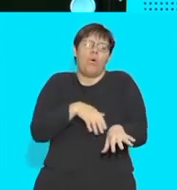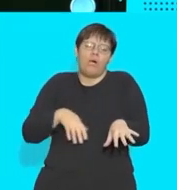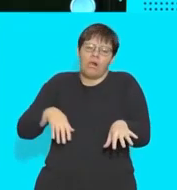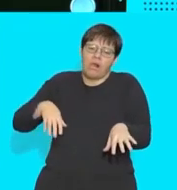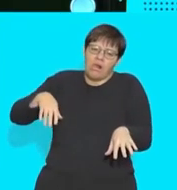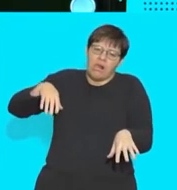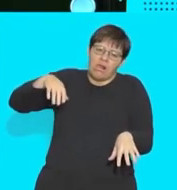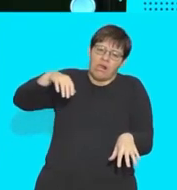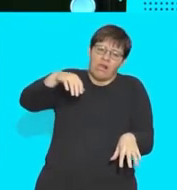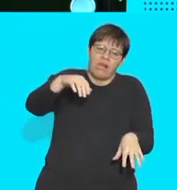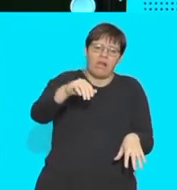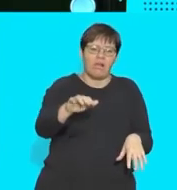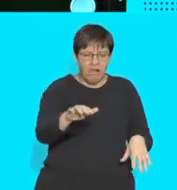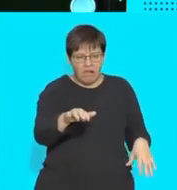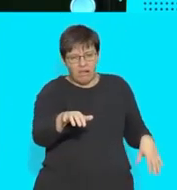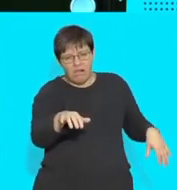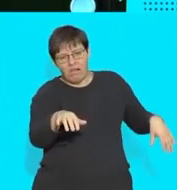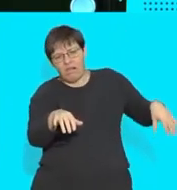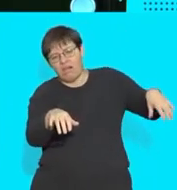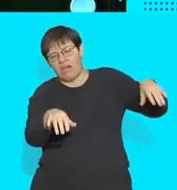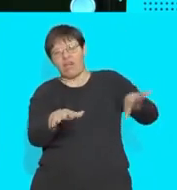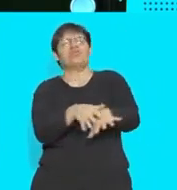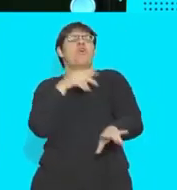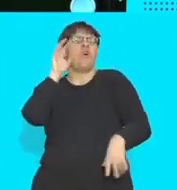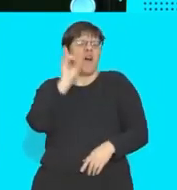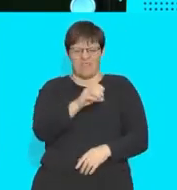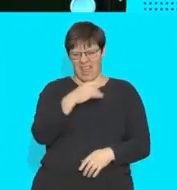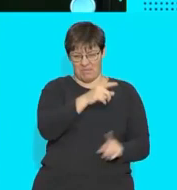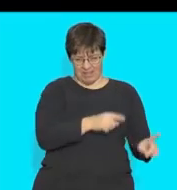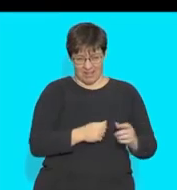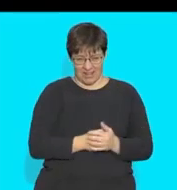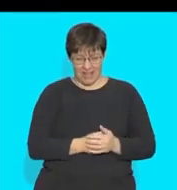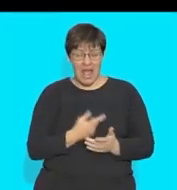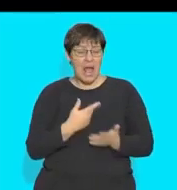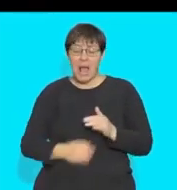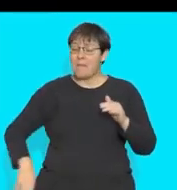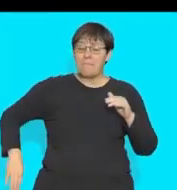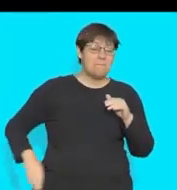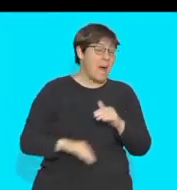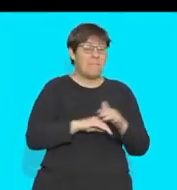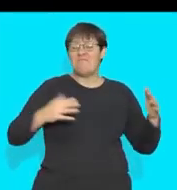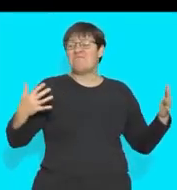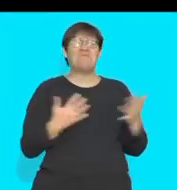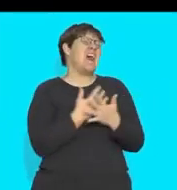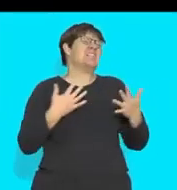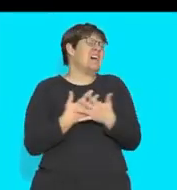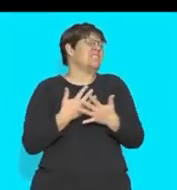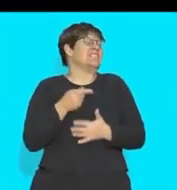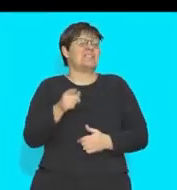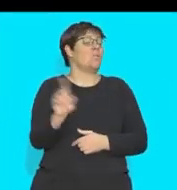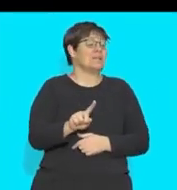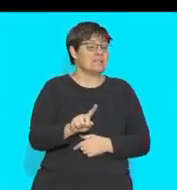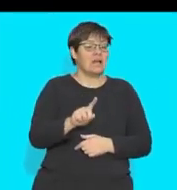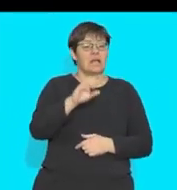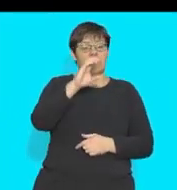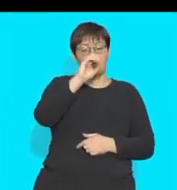move very slowly. They slow, okay? So it can get to a maximum velocity of